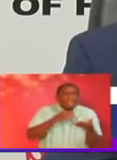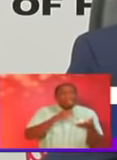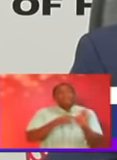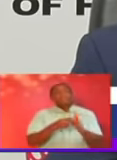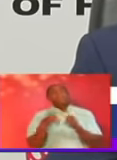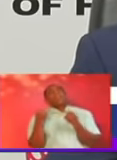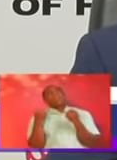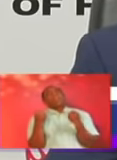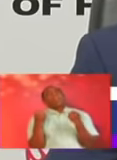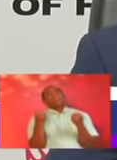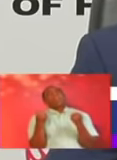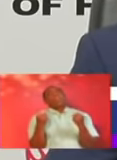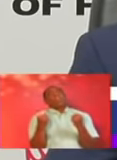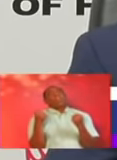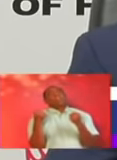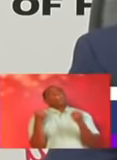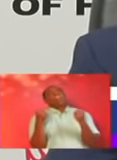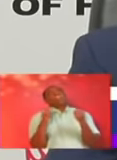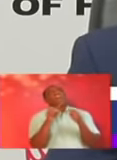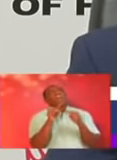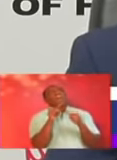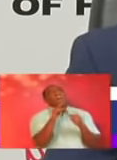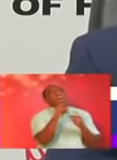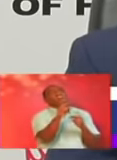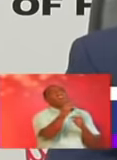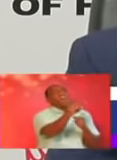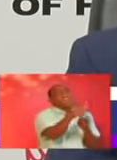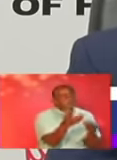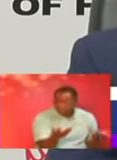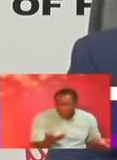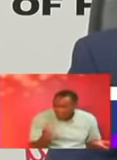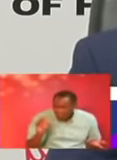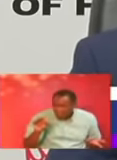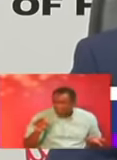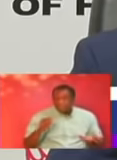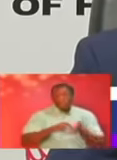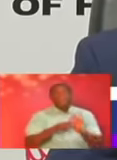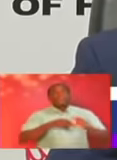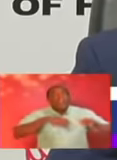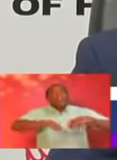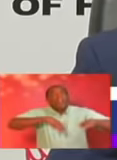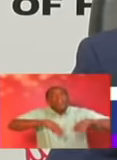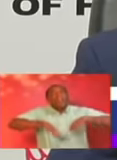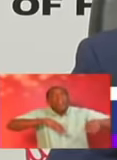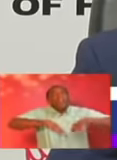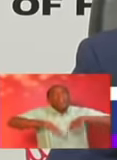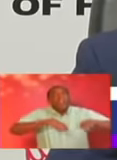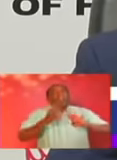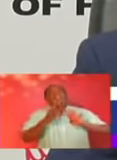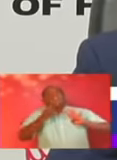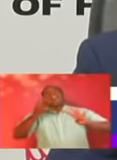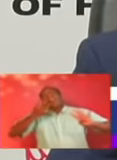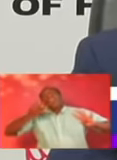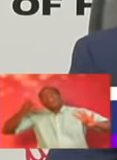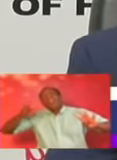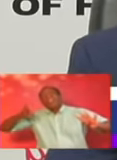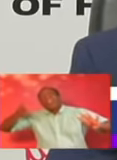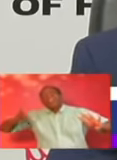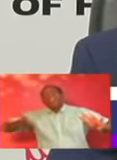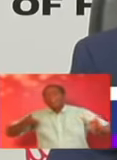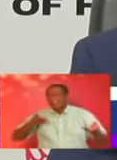to make an appointment. Just get vaccinated. On the retail side, as I said, the retail industry